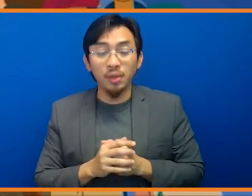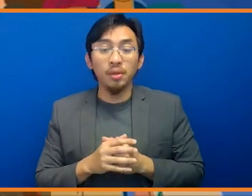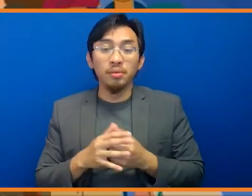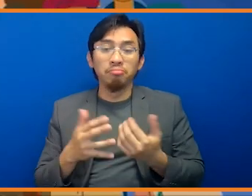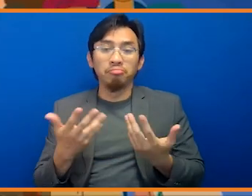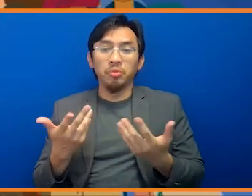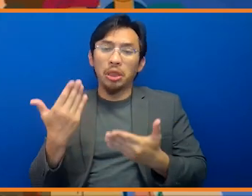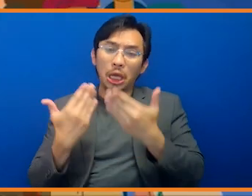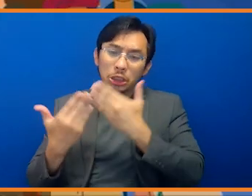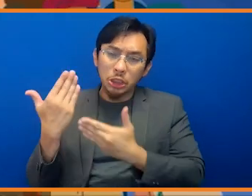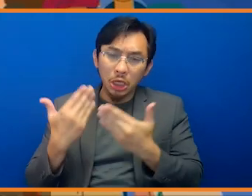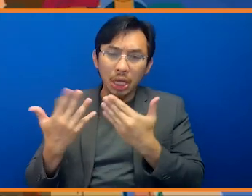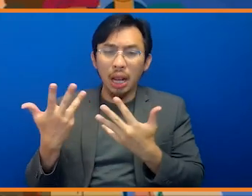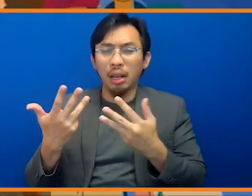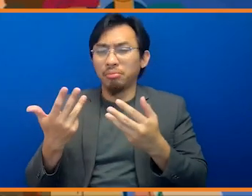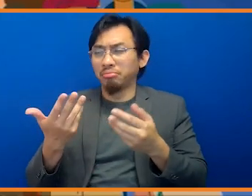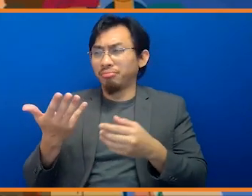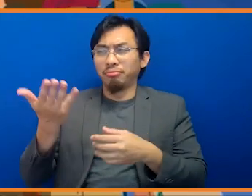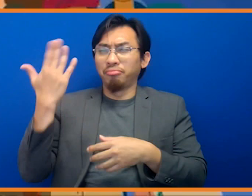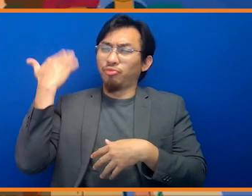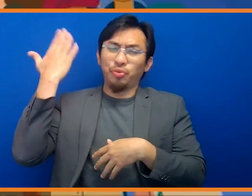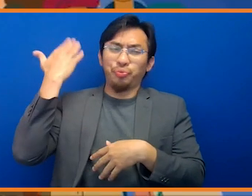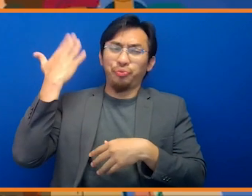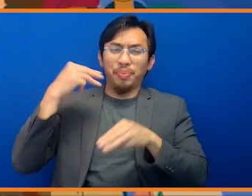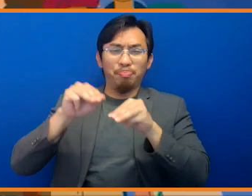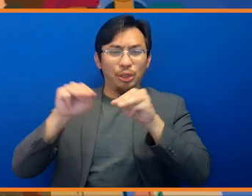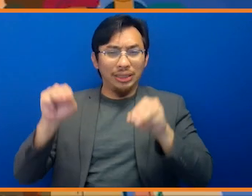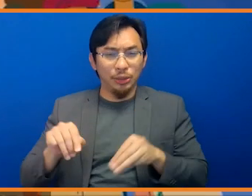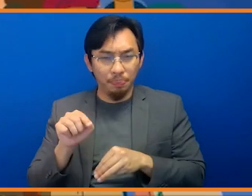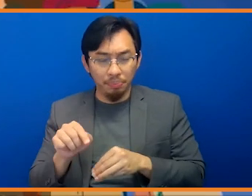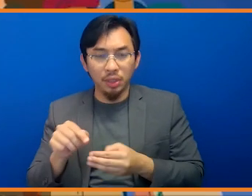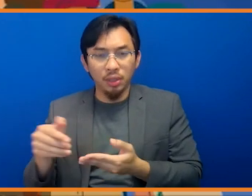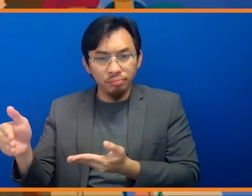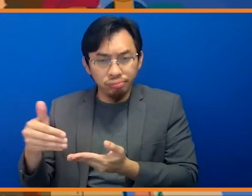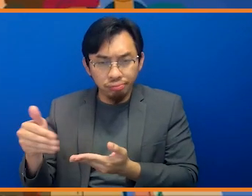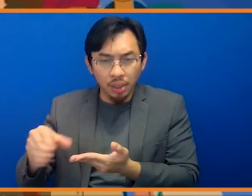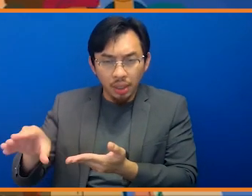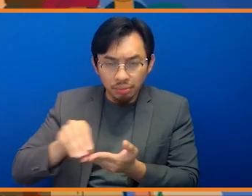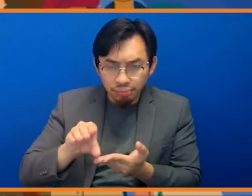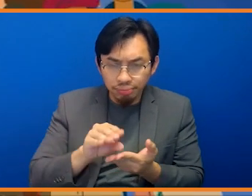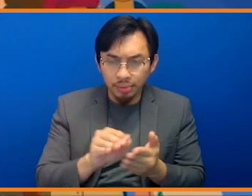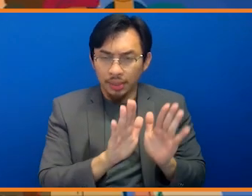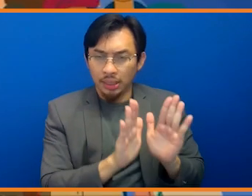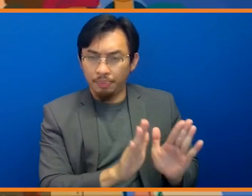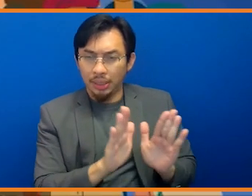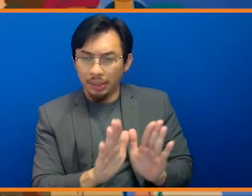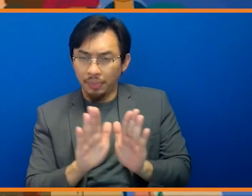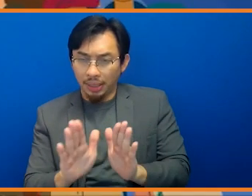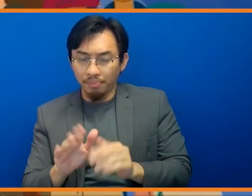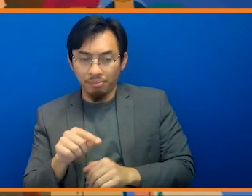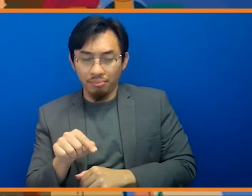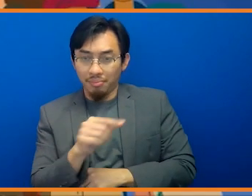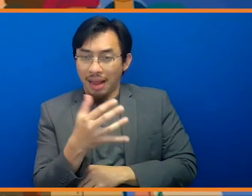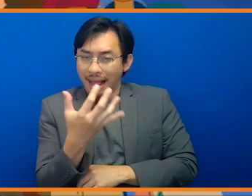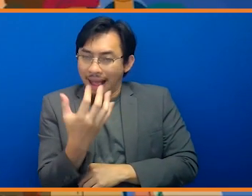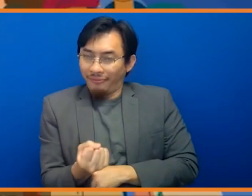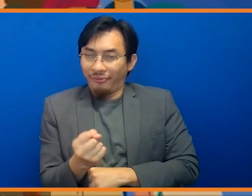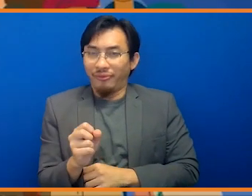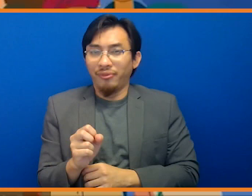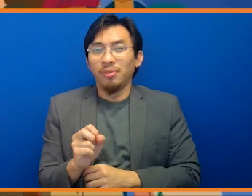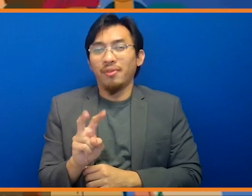Traditional or conventional museums select, collect, and preserve things that have